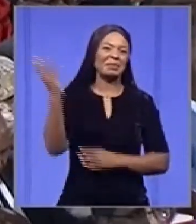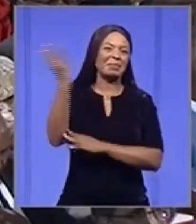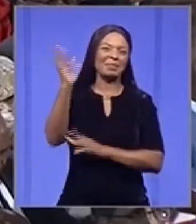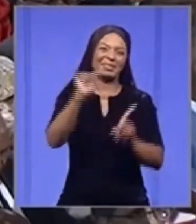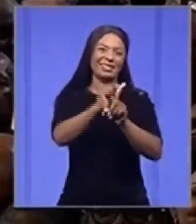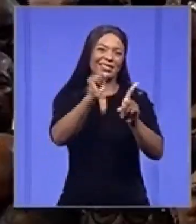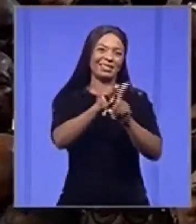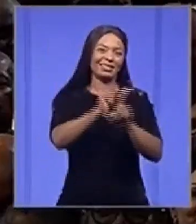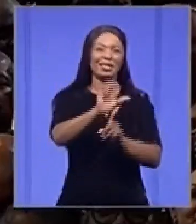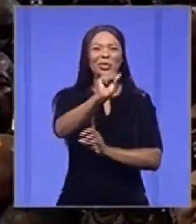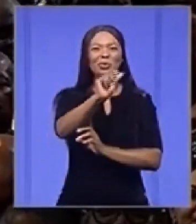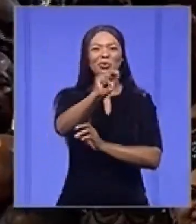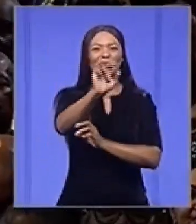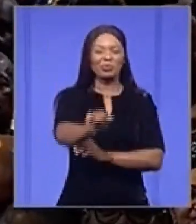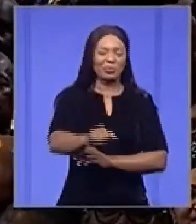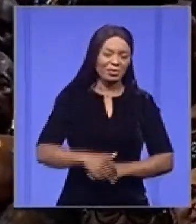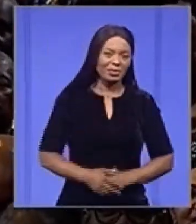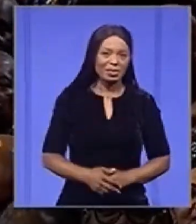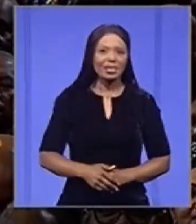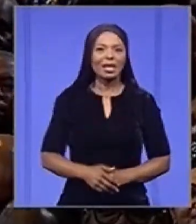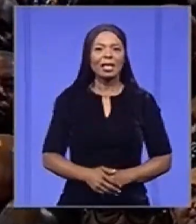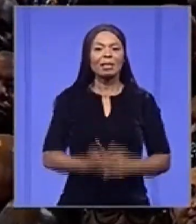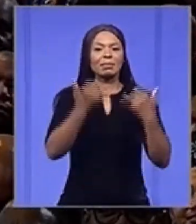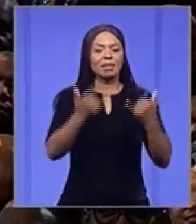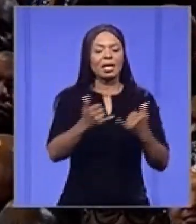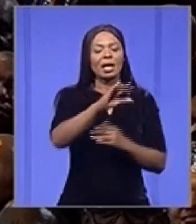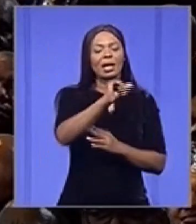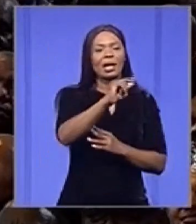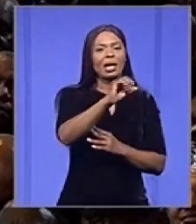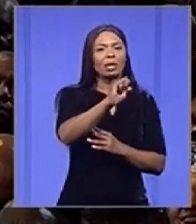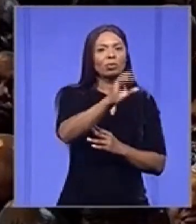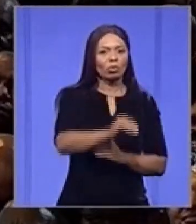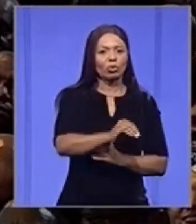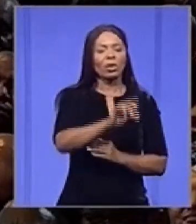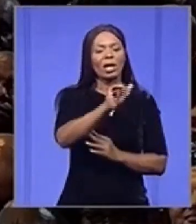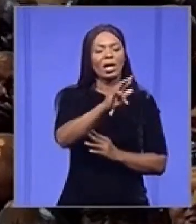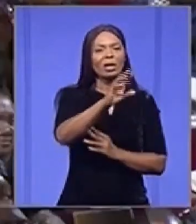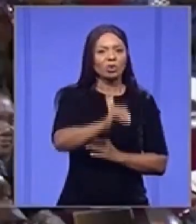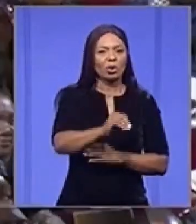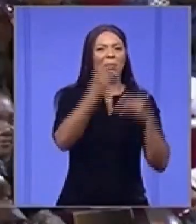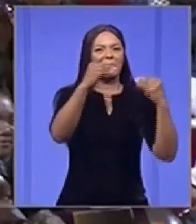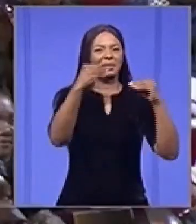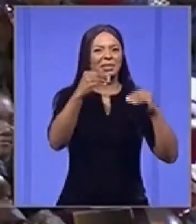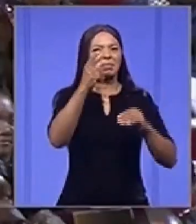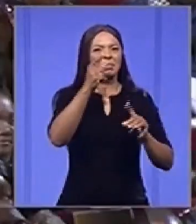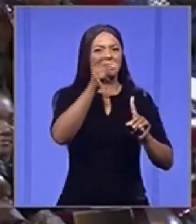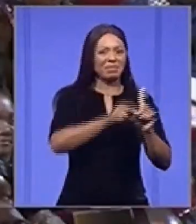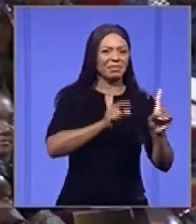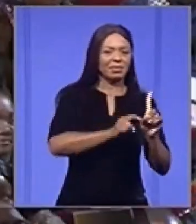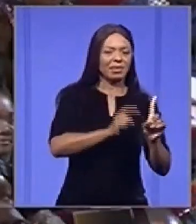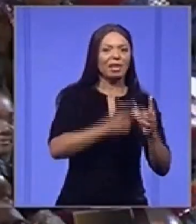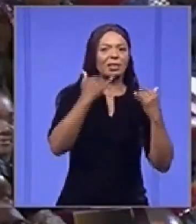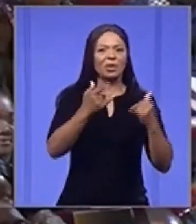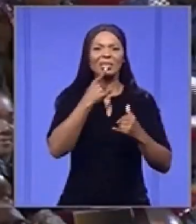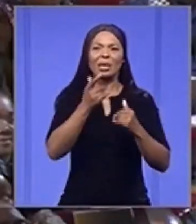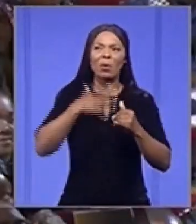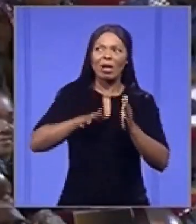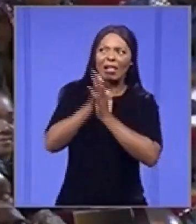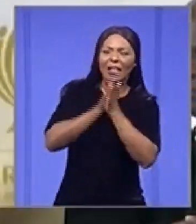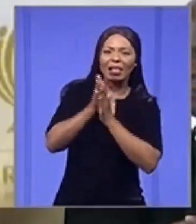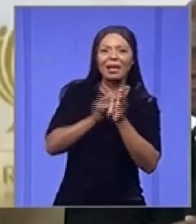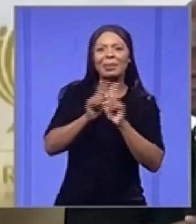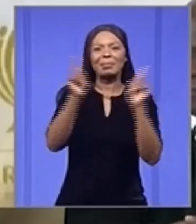Motlhankela khuduthamaga wa Business Unity South Africa, Kes Kuvadia, a re sona ke yona e kgoneng go solofetse go itumedisa le go tsenya matlhagatlhaga mo